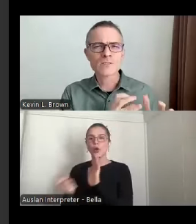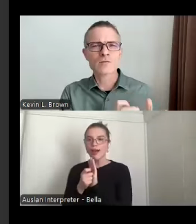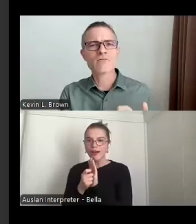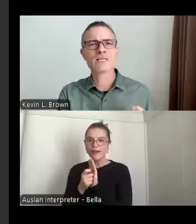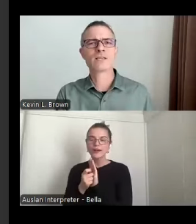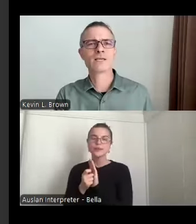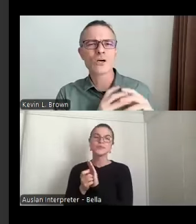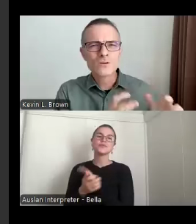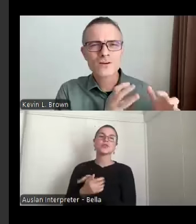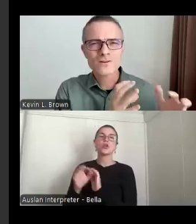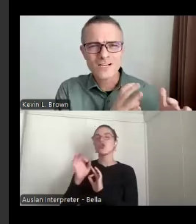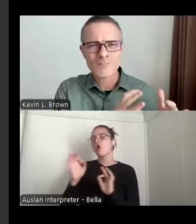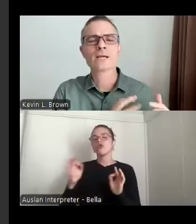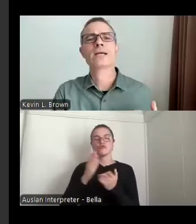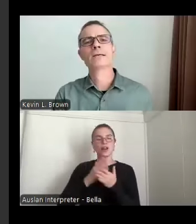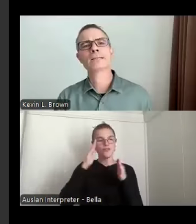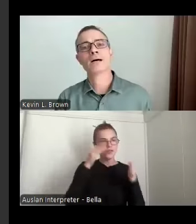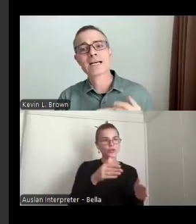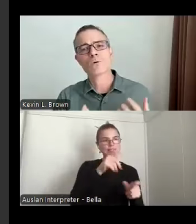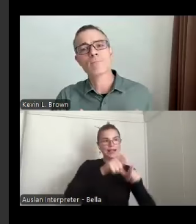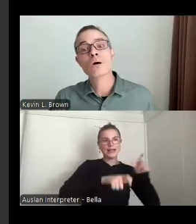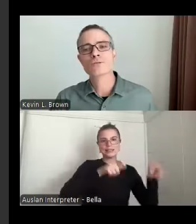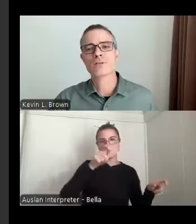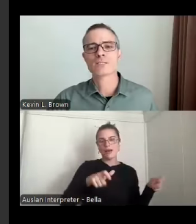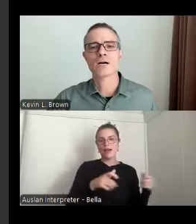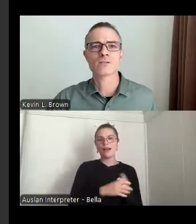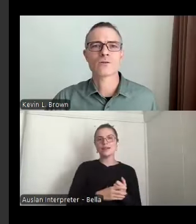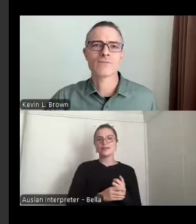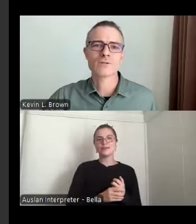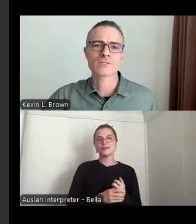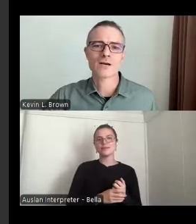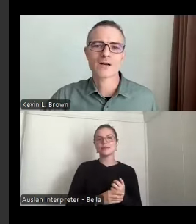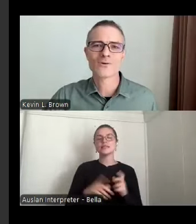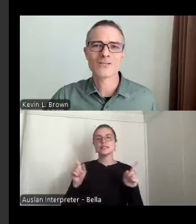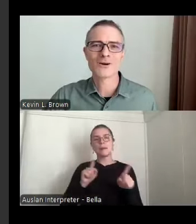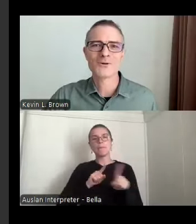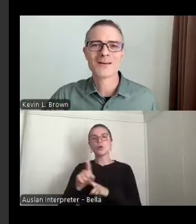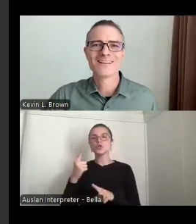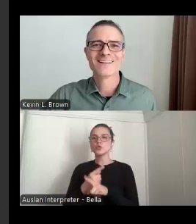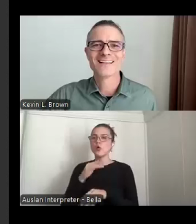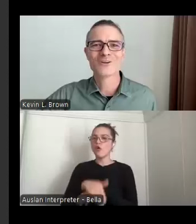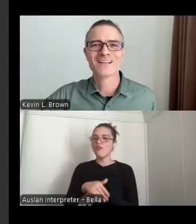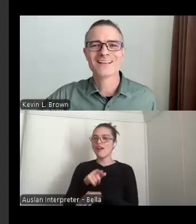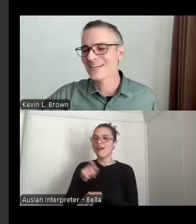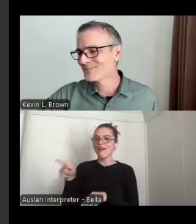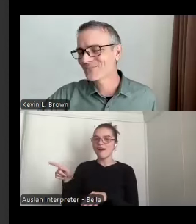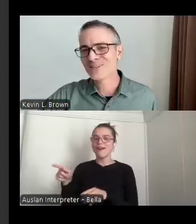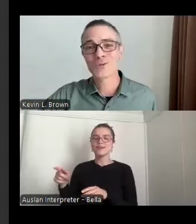of the customer-facing donor marketing. That's what most of this talk is going to be focused on. But I really do hope that you